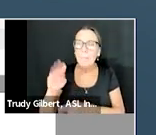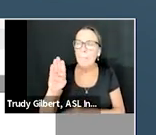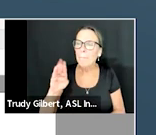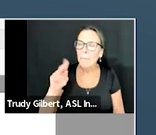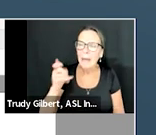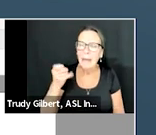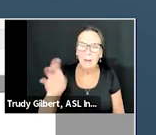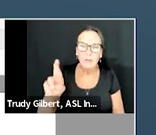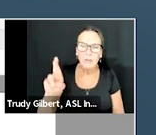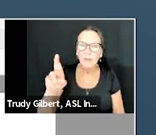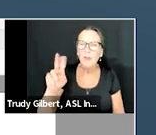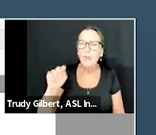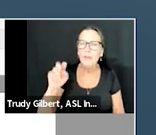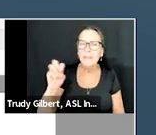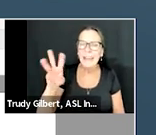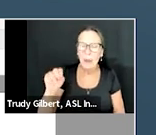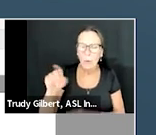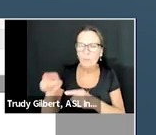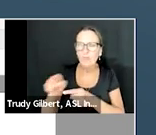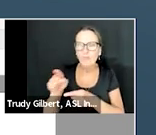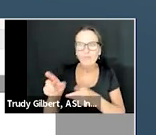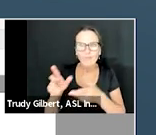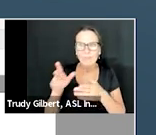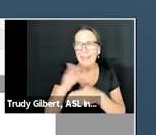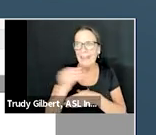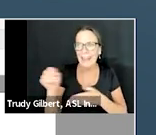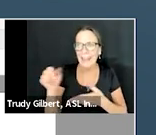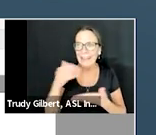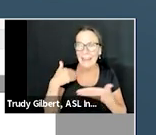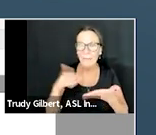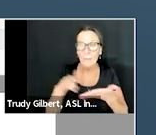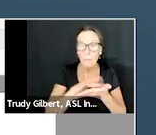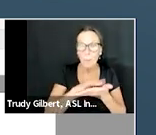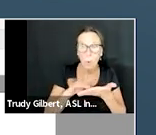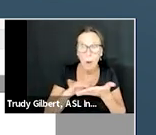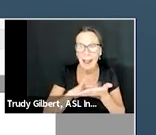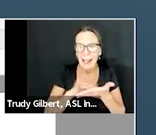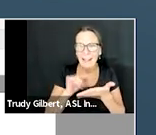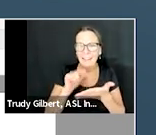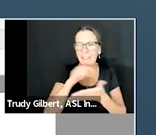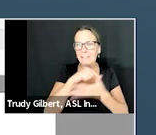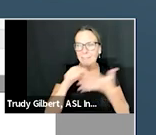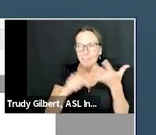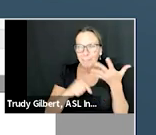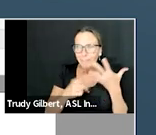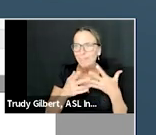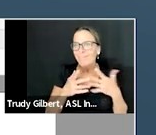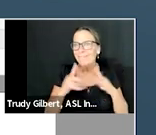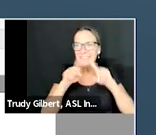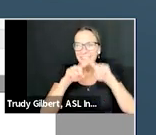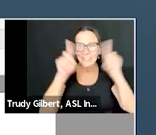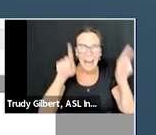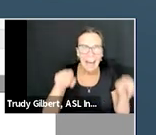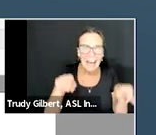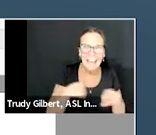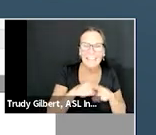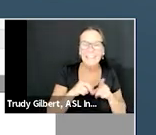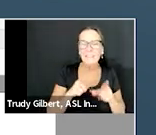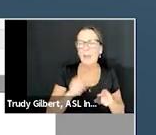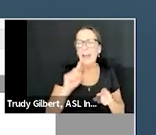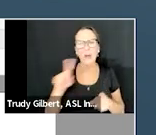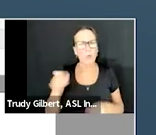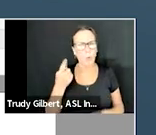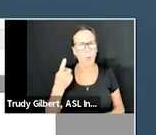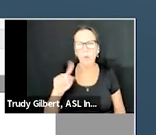has Braille, both navigation and kind of interest point signs. So it's really the only trail in the area that